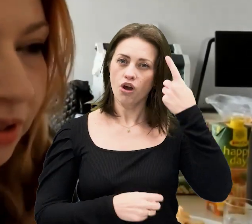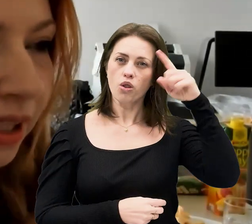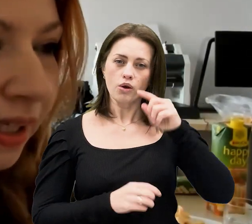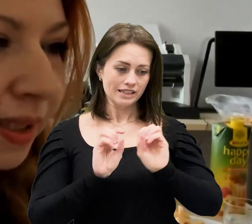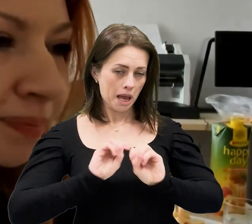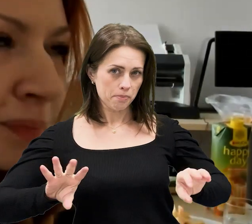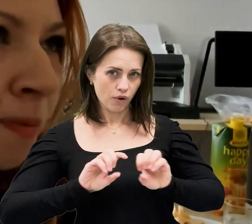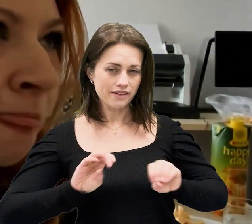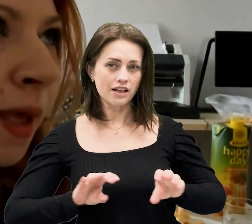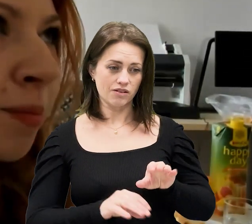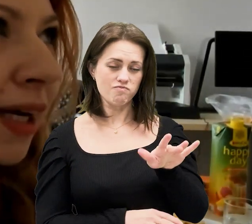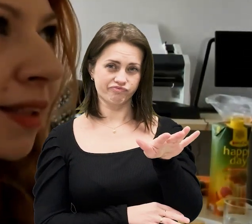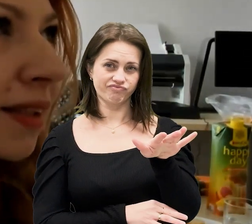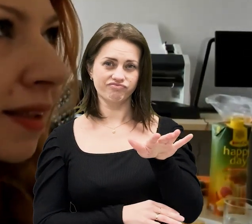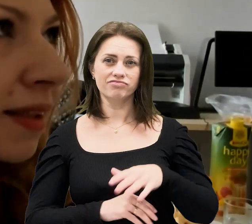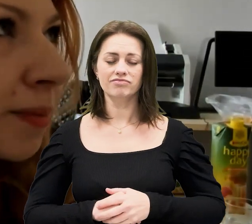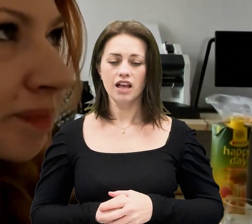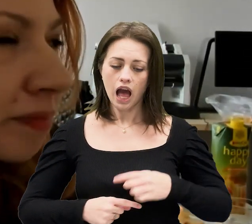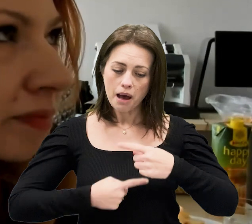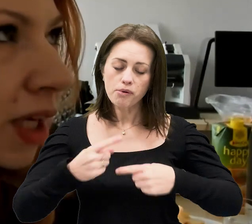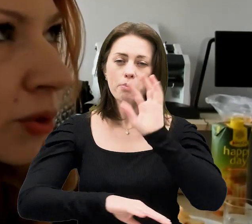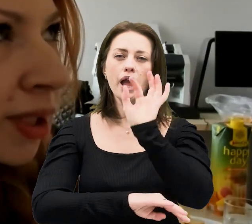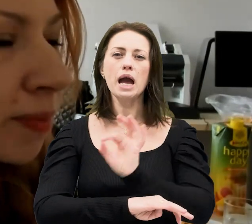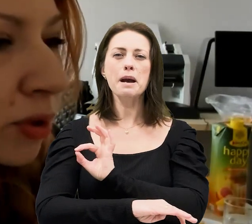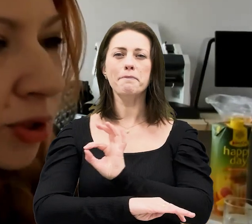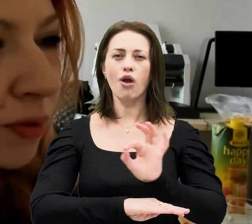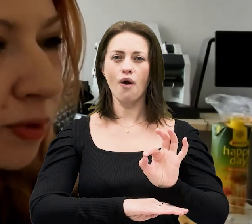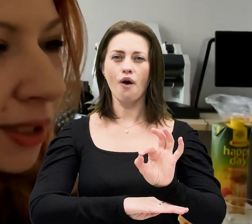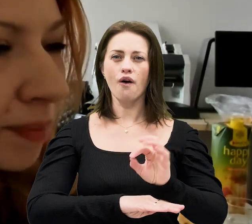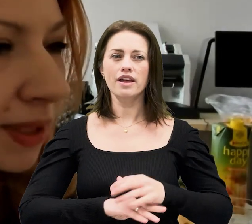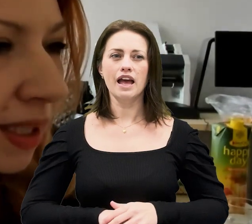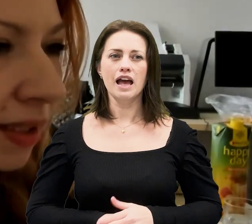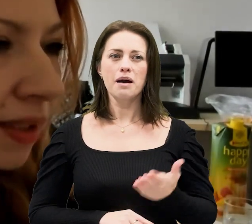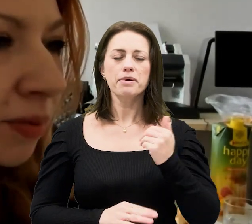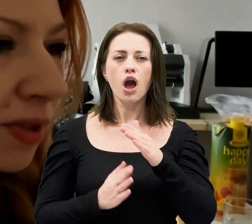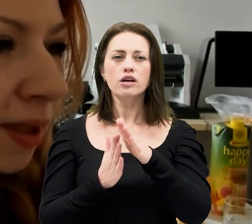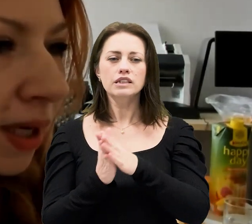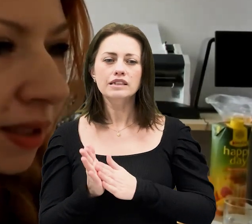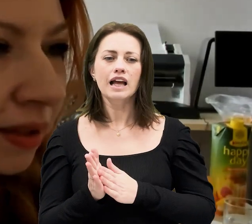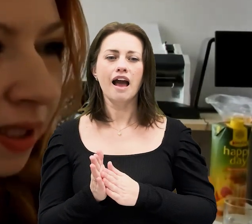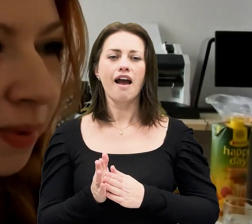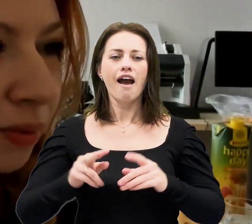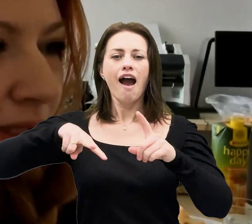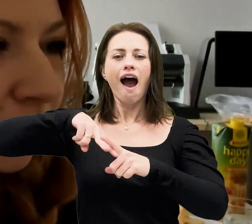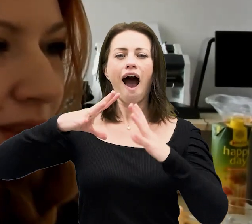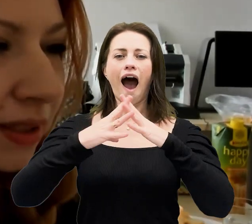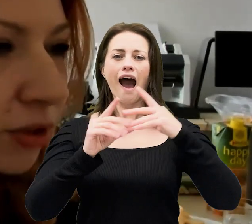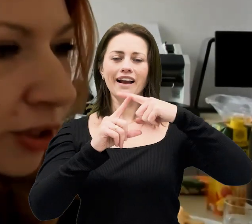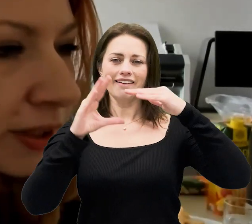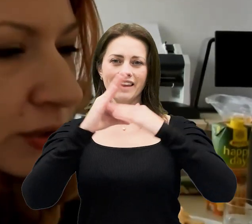psychological counseling, but during the project, we, for example, started with some art